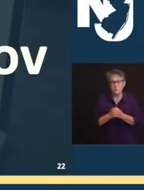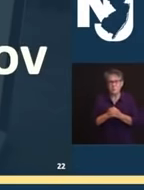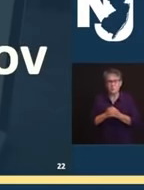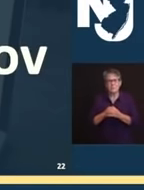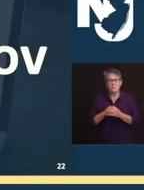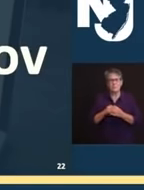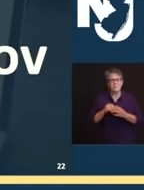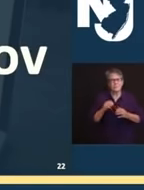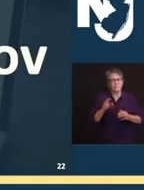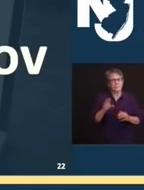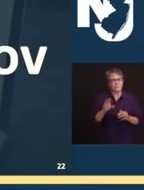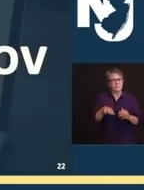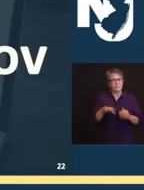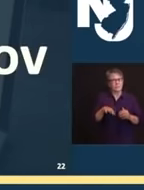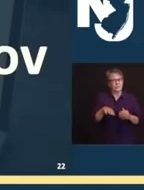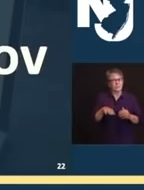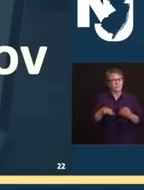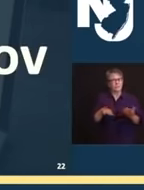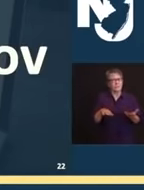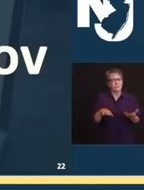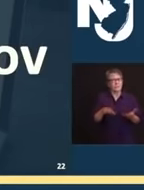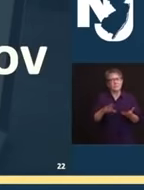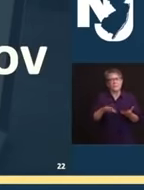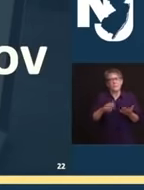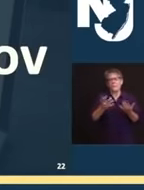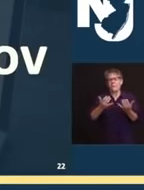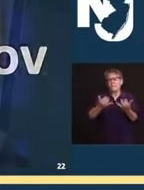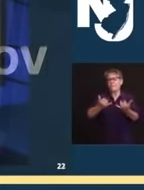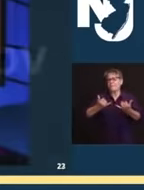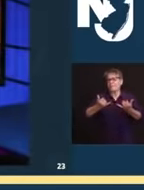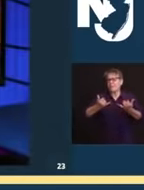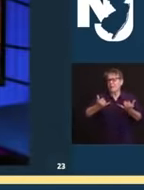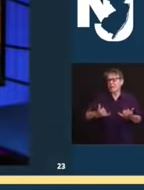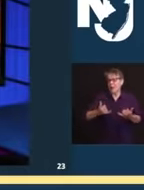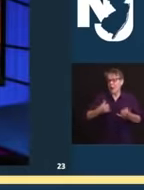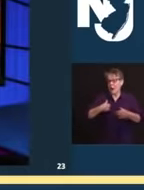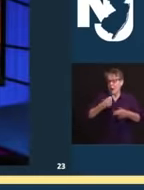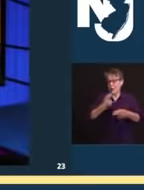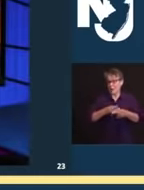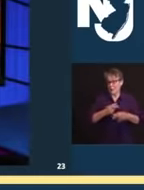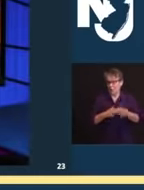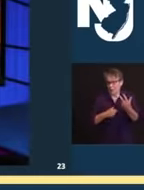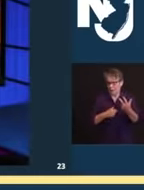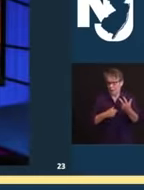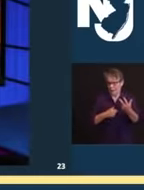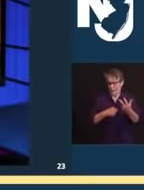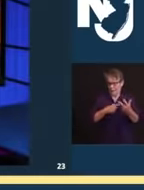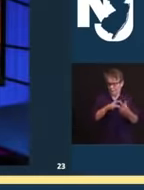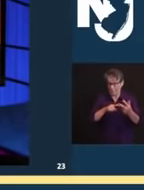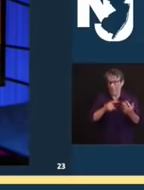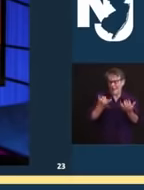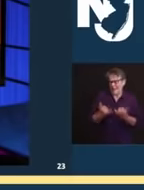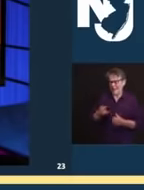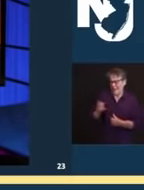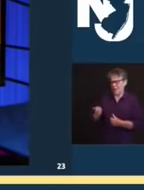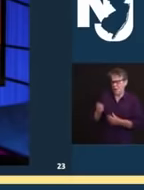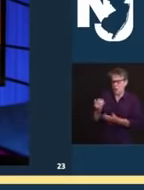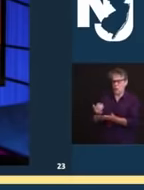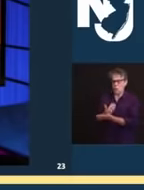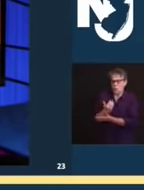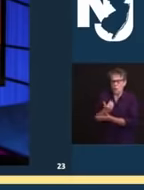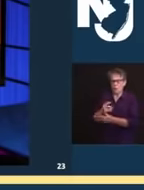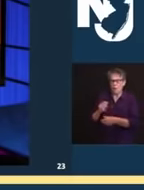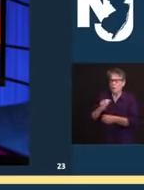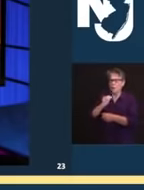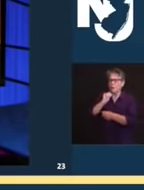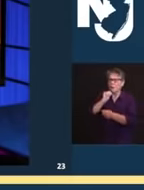not related to COVID, but I want to give them a shout out. The answer to the first question is, who was Alex Trebek? 80 years old, Canadian